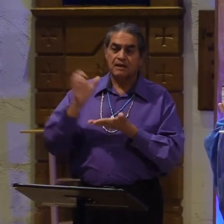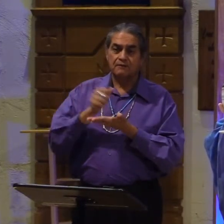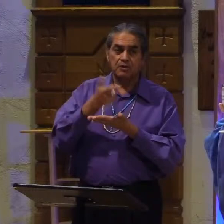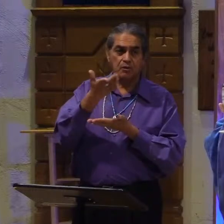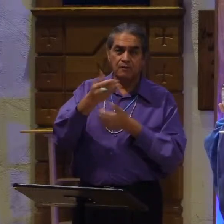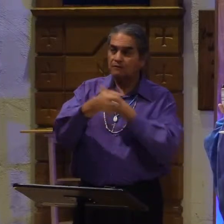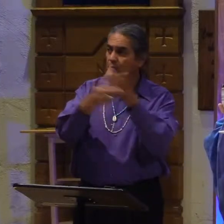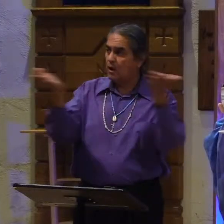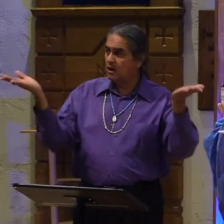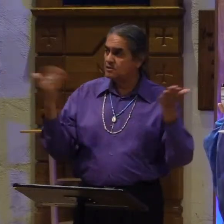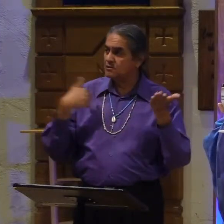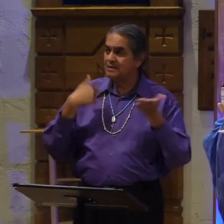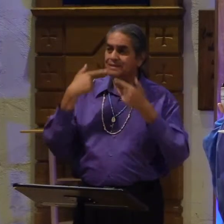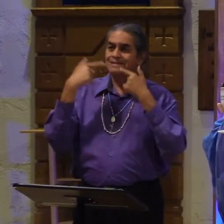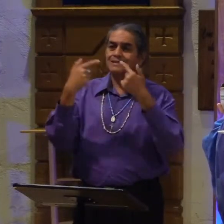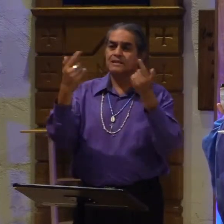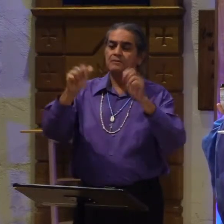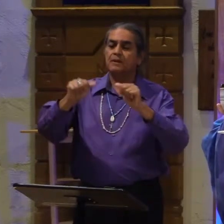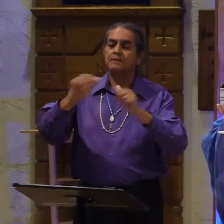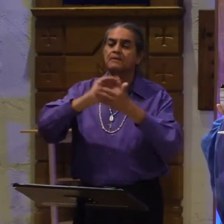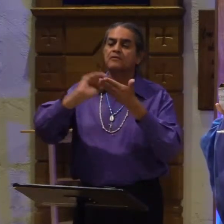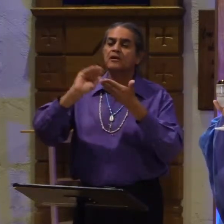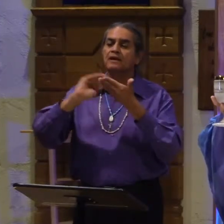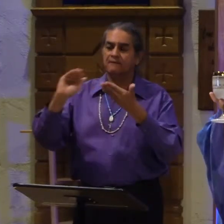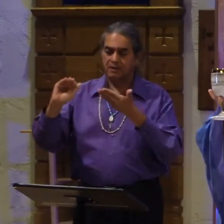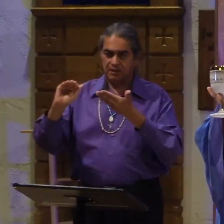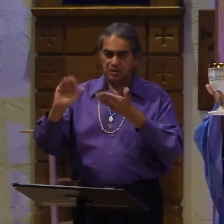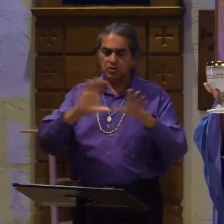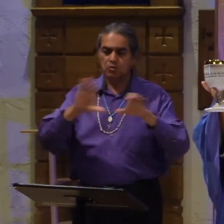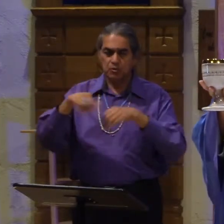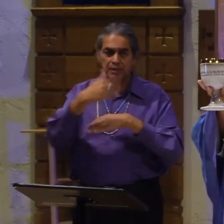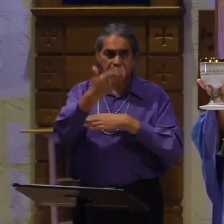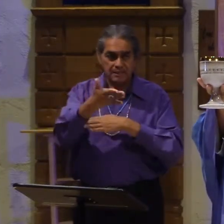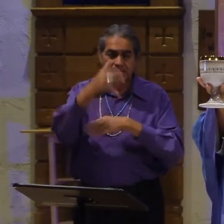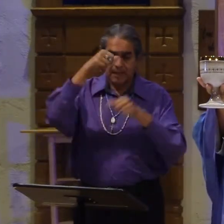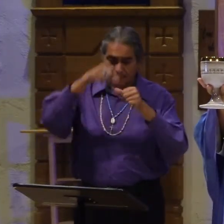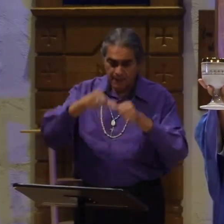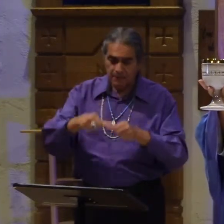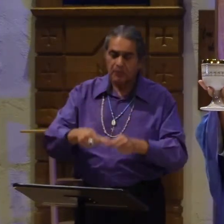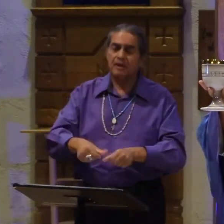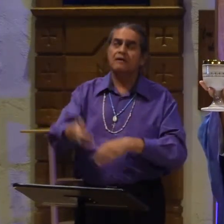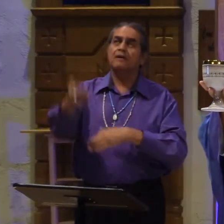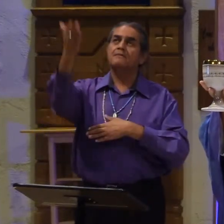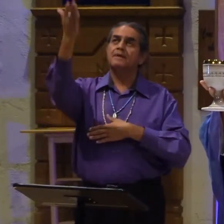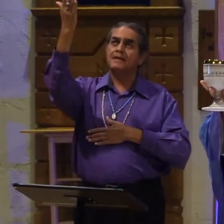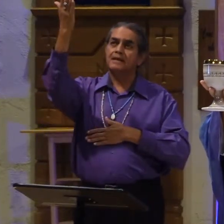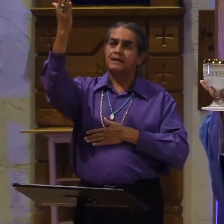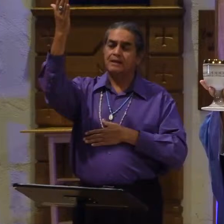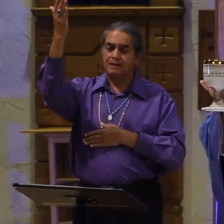for all, so that sins may be forgiven. Do this in memory of me."